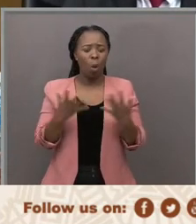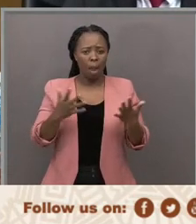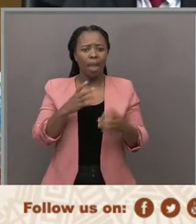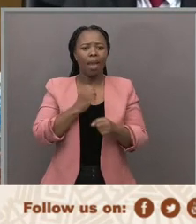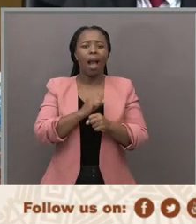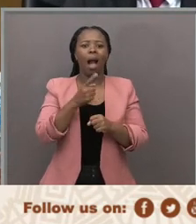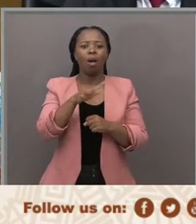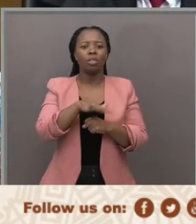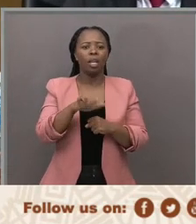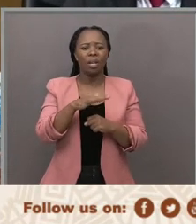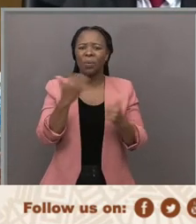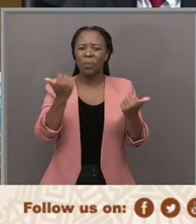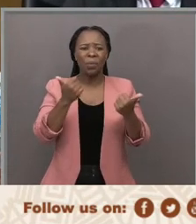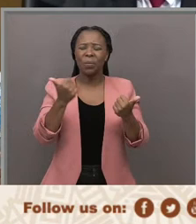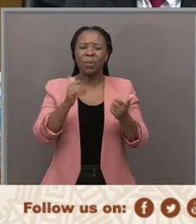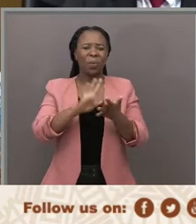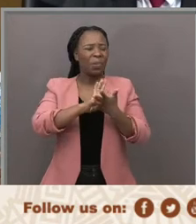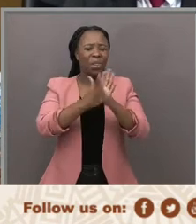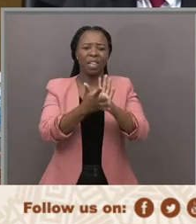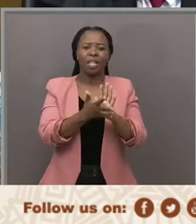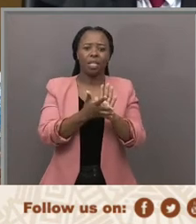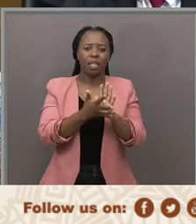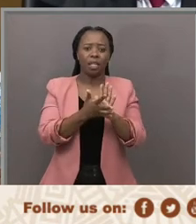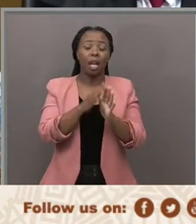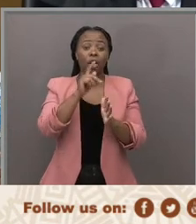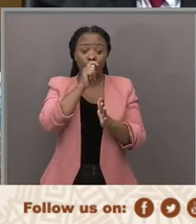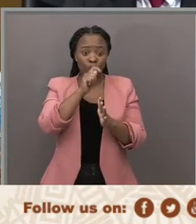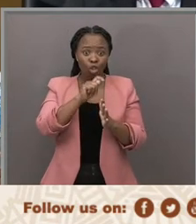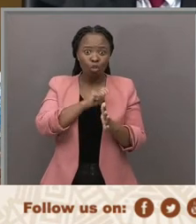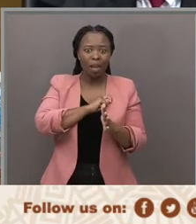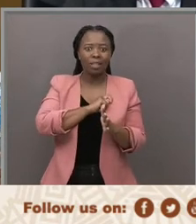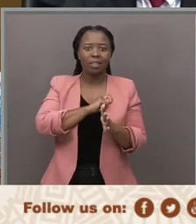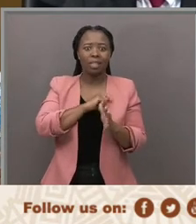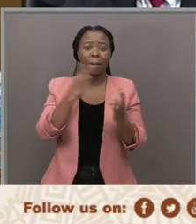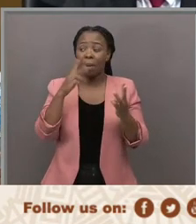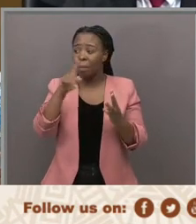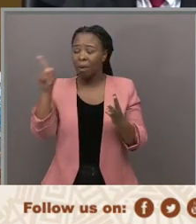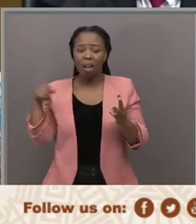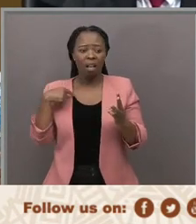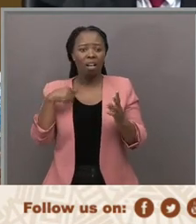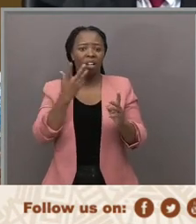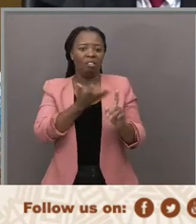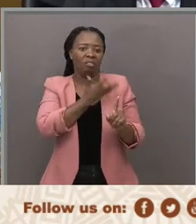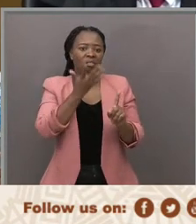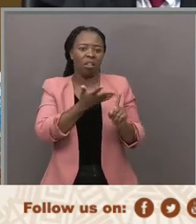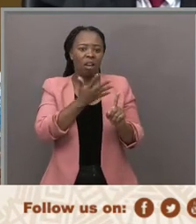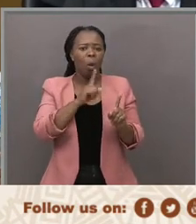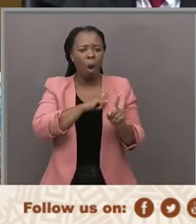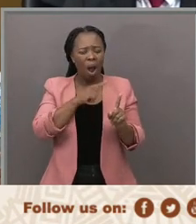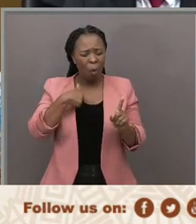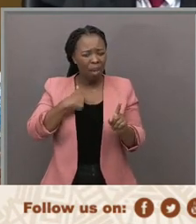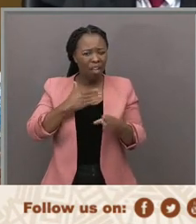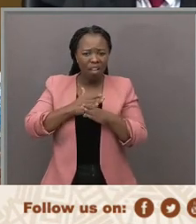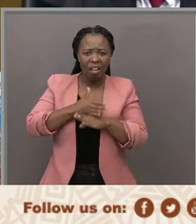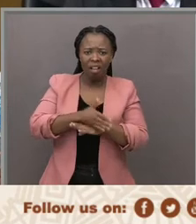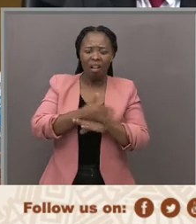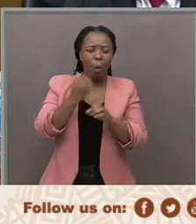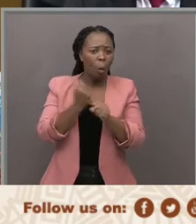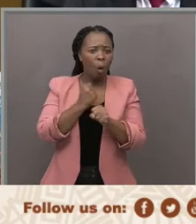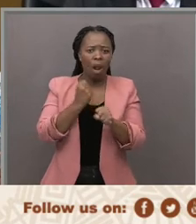been eroded. And trust has been undermined when we have been working so hard to build that